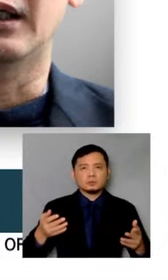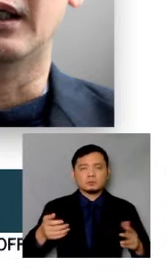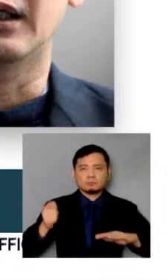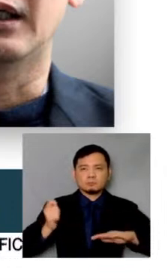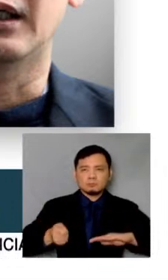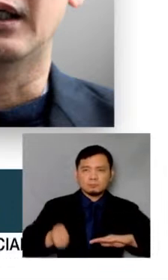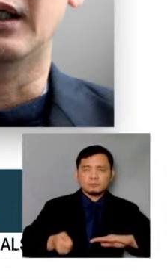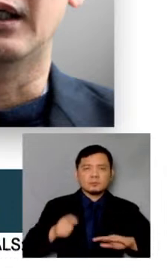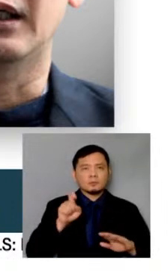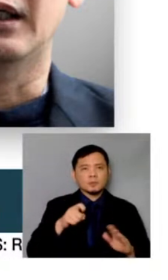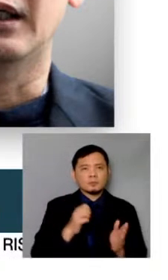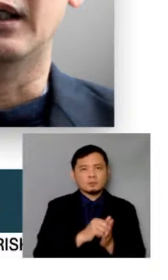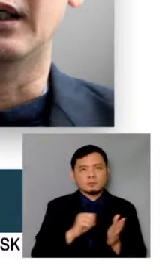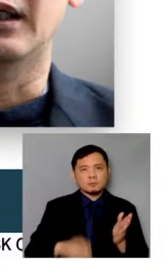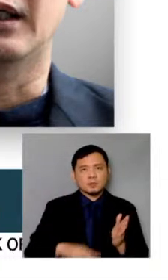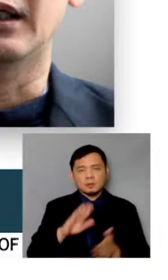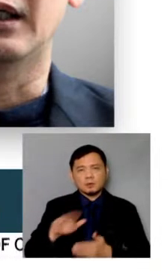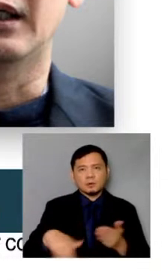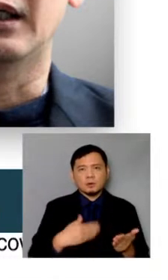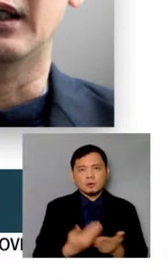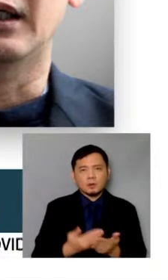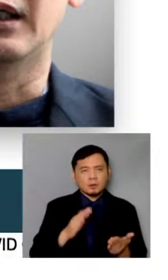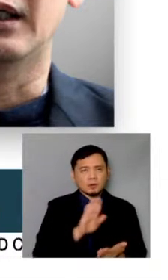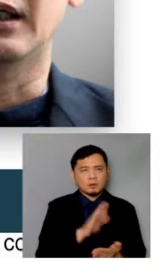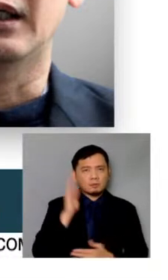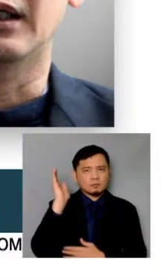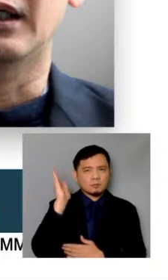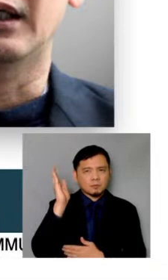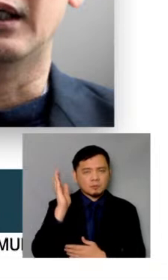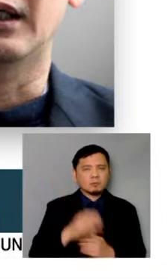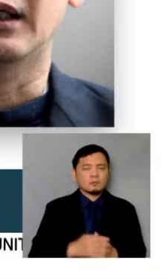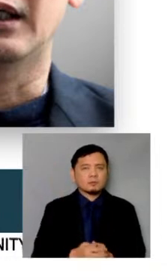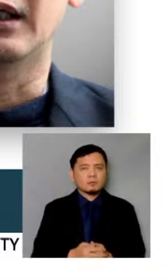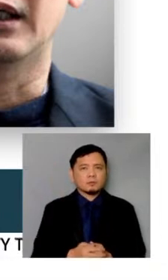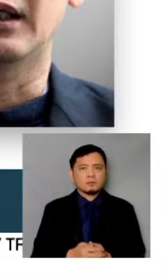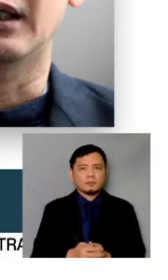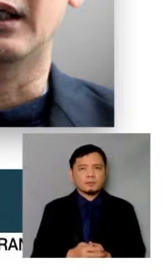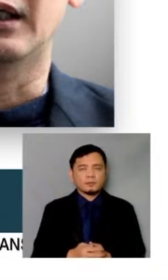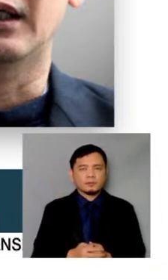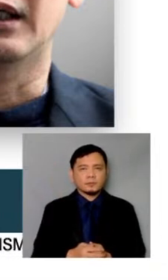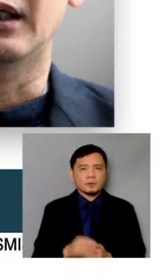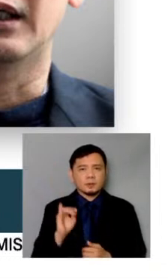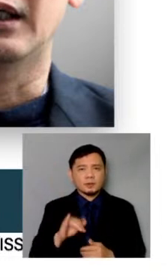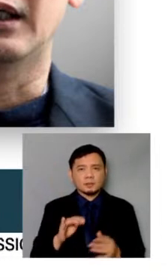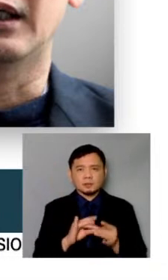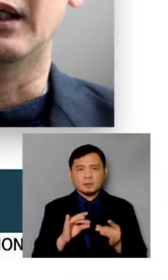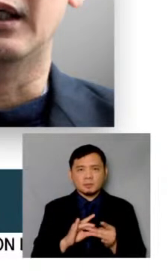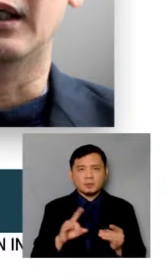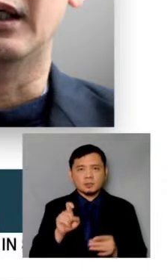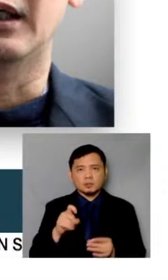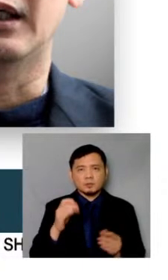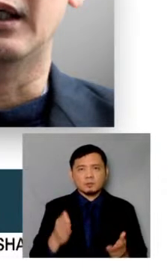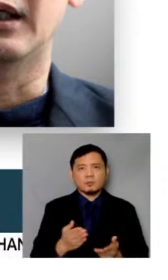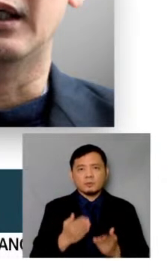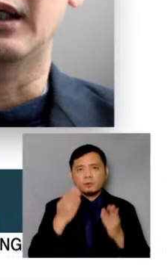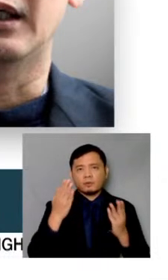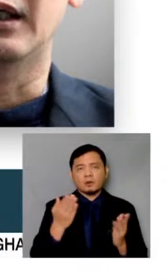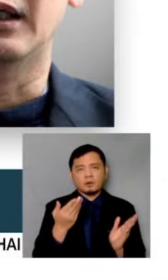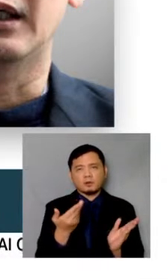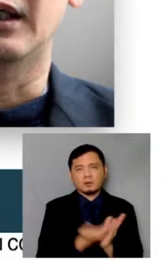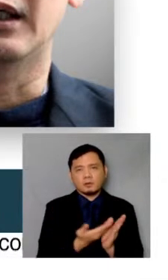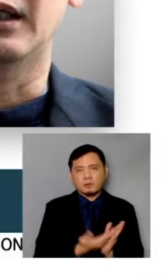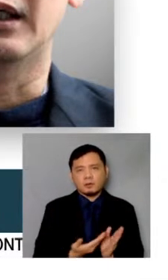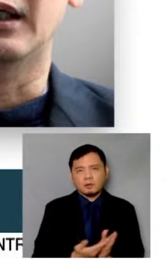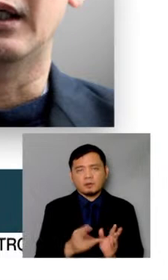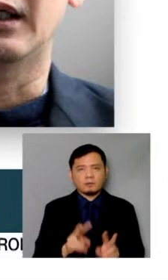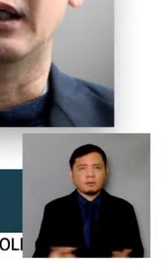alleged drug links into full consideration. It maintains the statement should be given corresponding evidentiary value